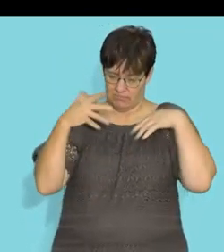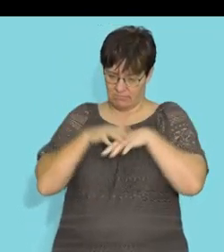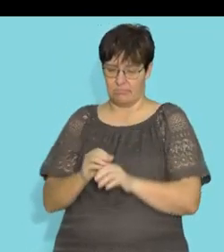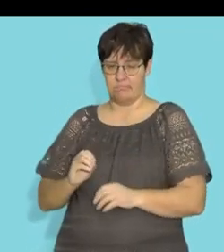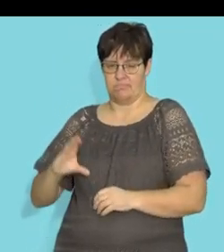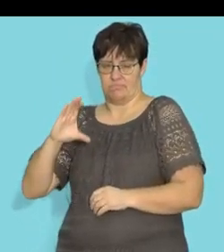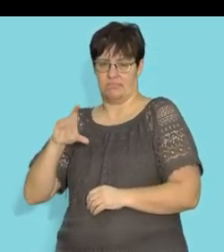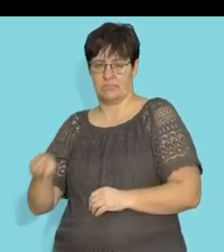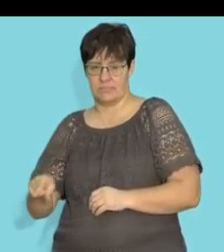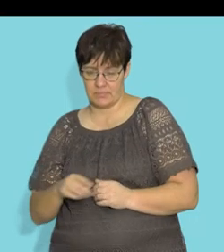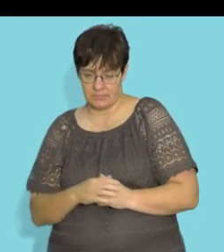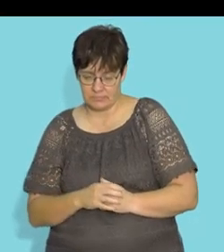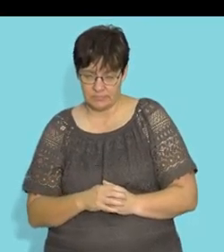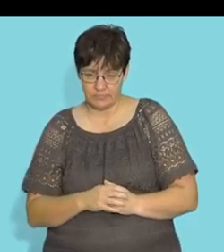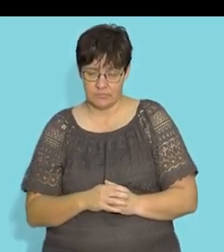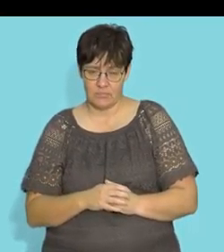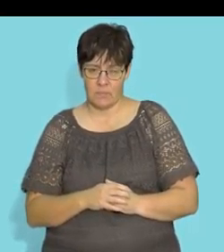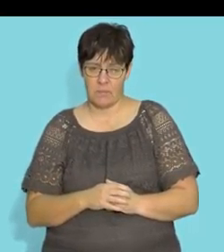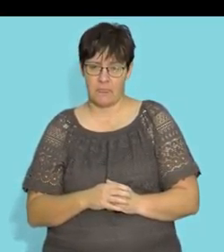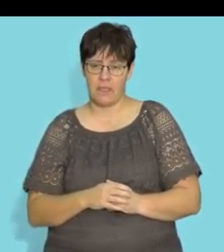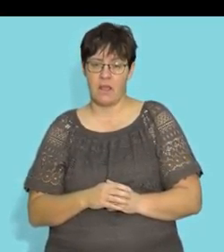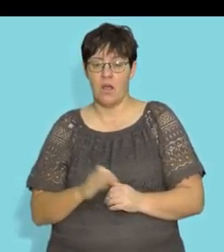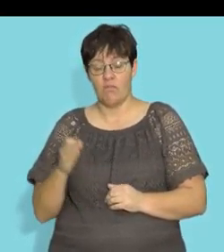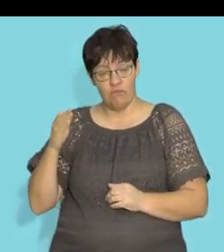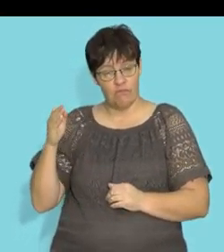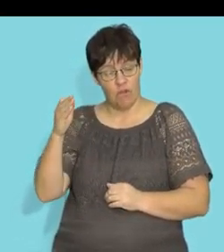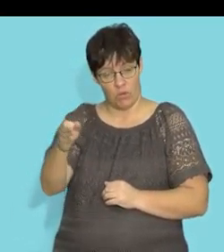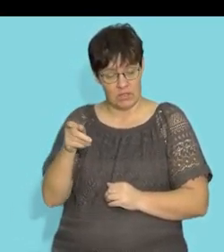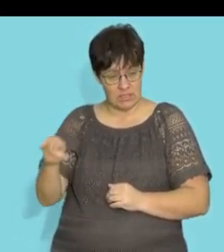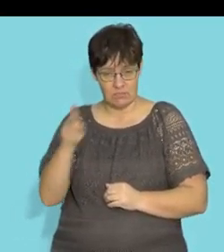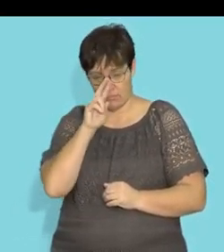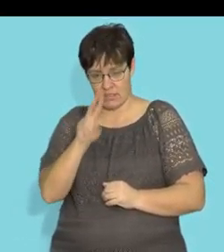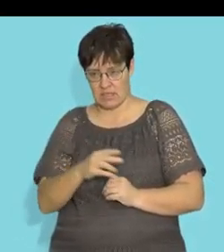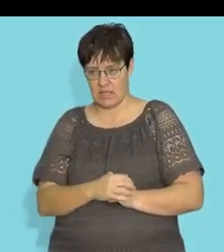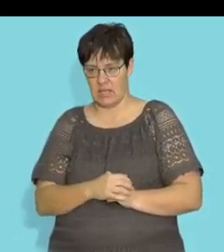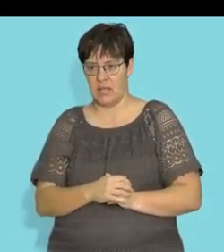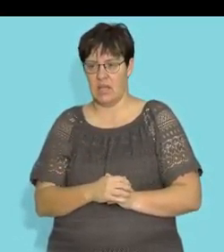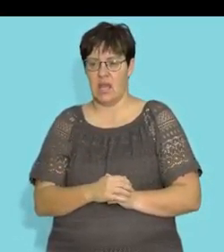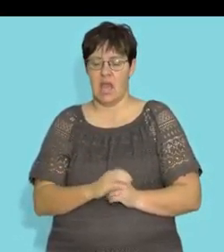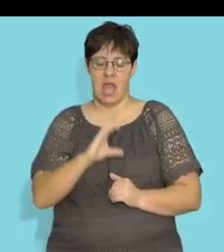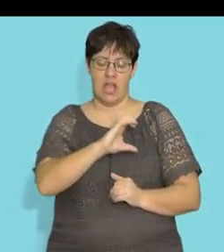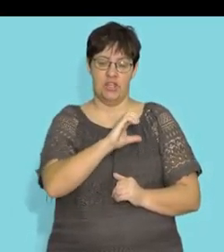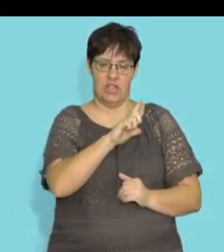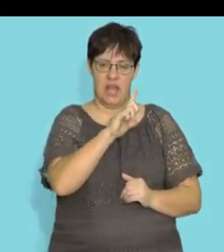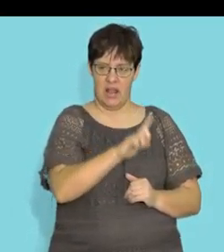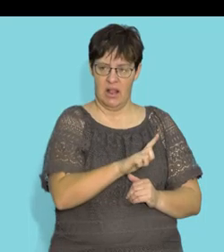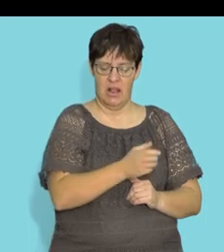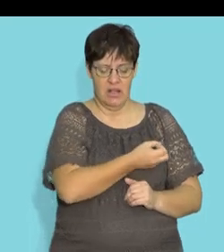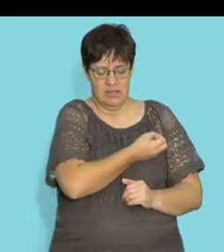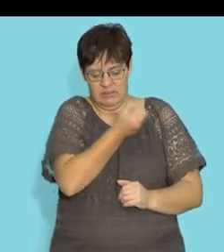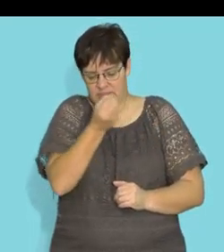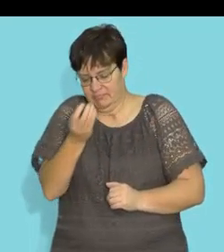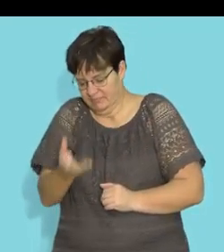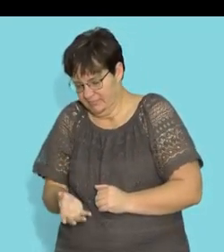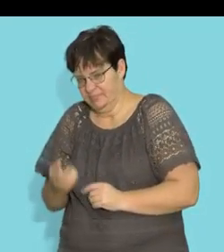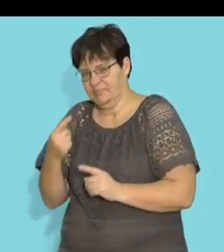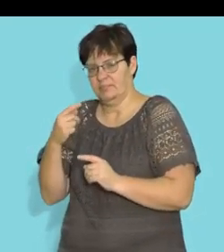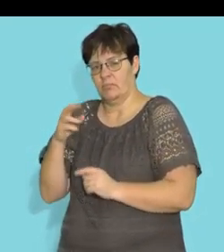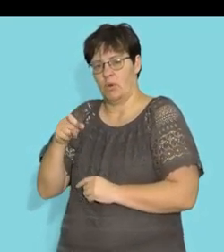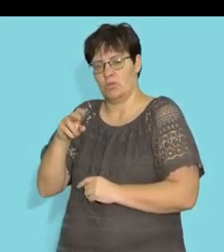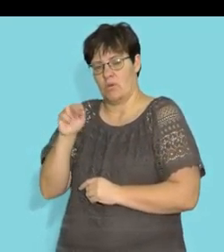strong acid, which means at equilibrium, the equilibrium will lie to the right. More products will be